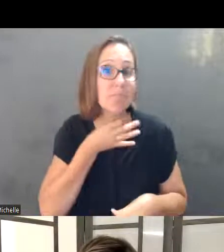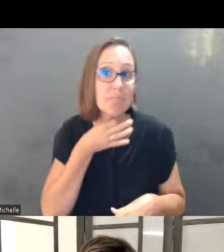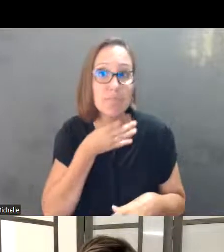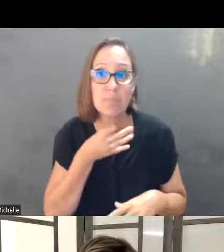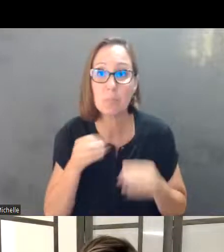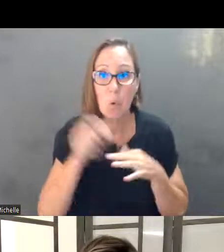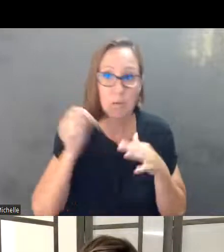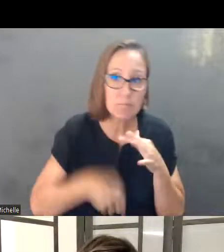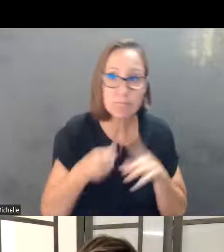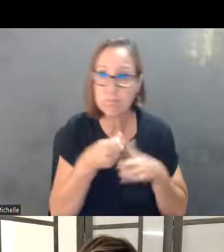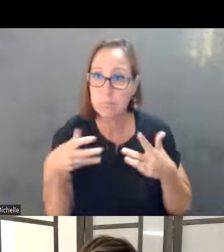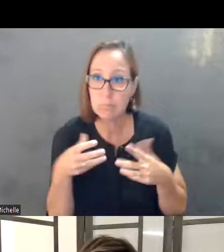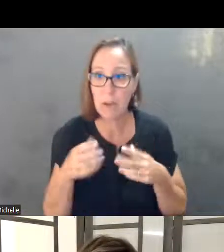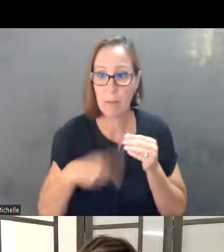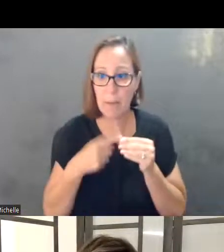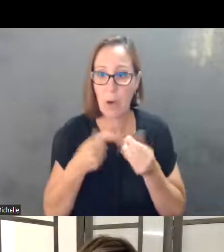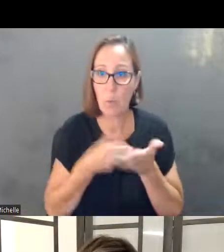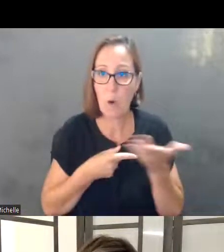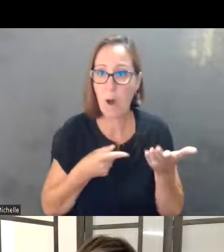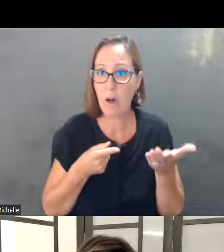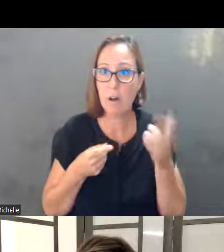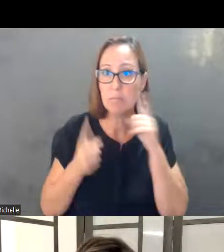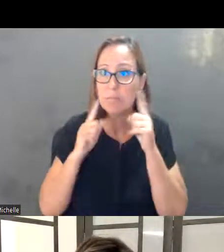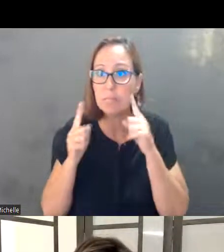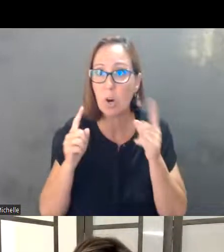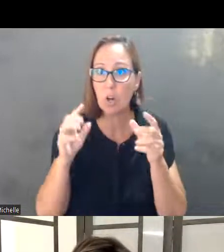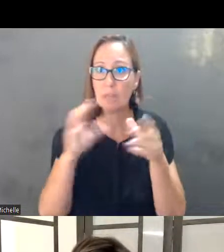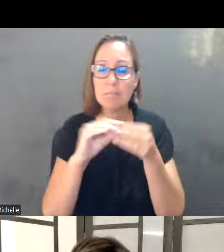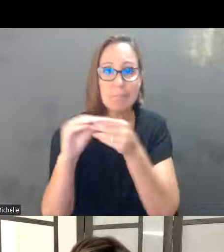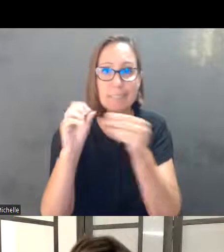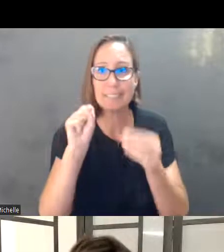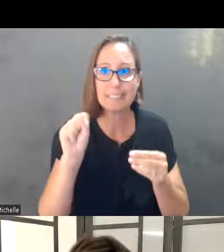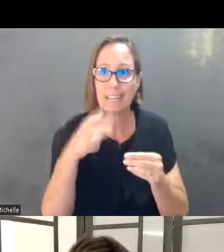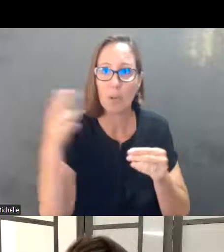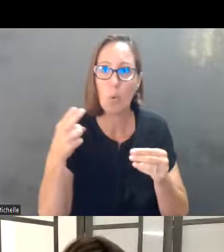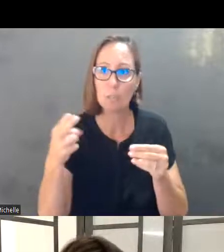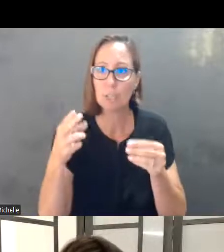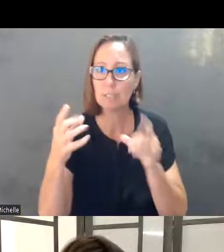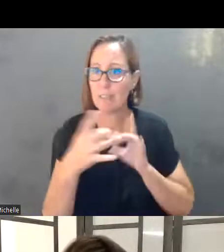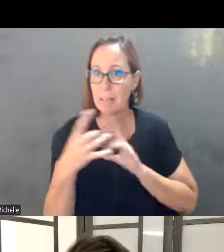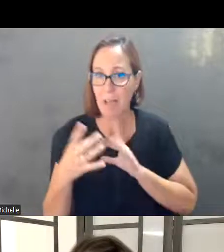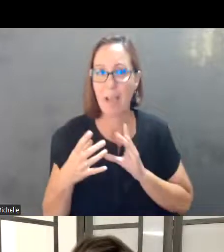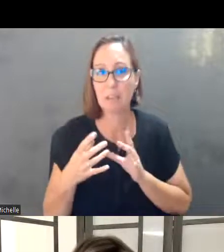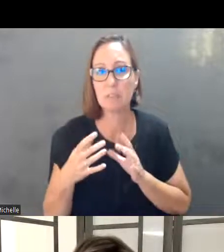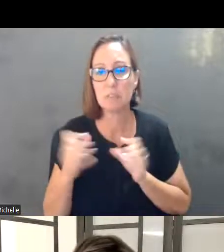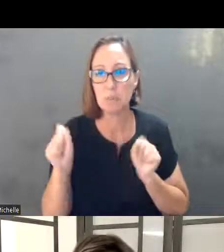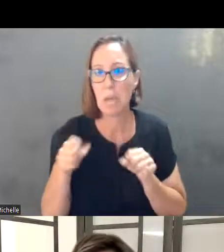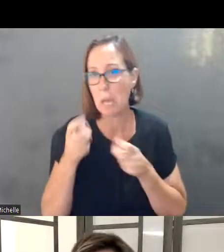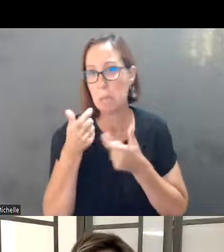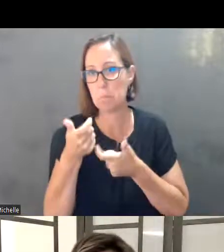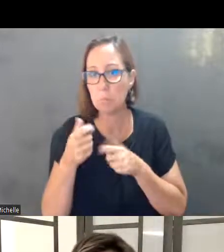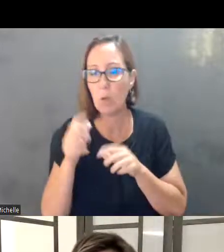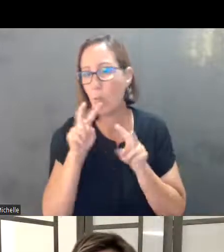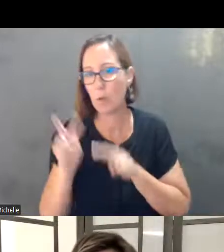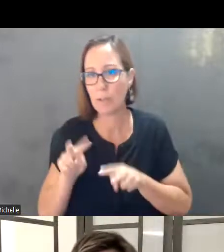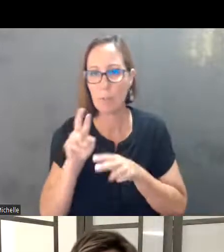detail about what we heard from stakeholders, please access that report. Second is we